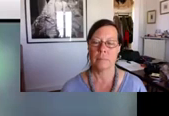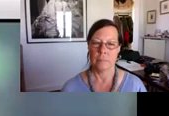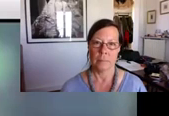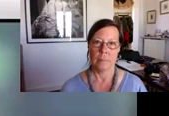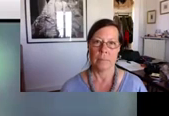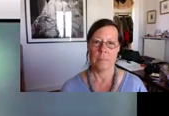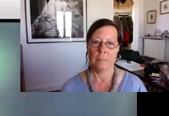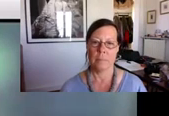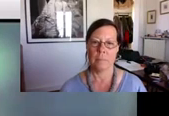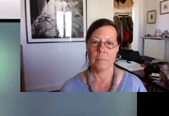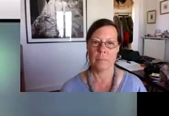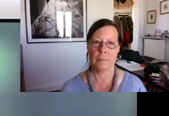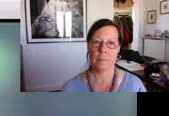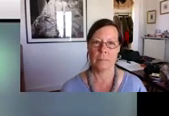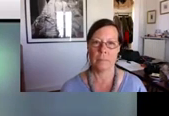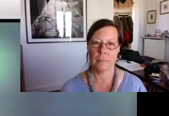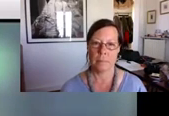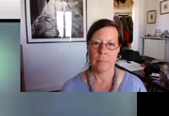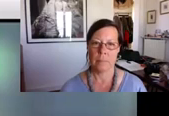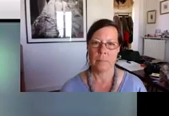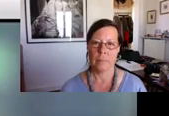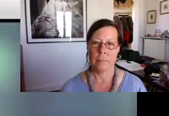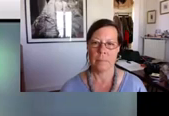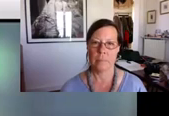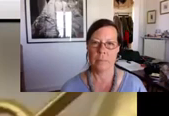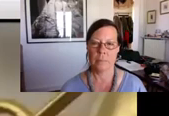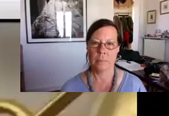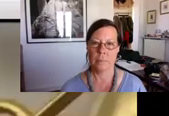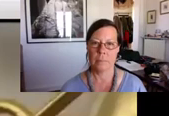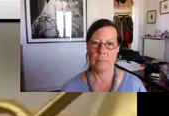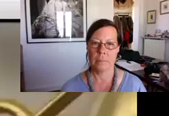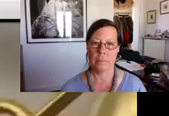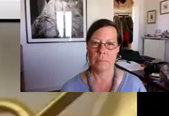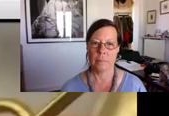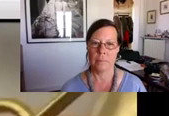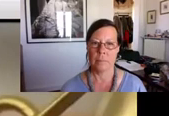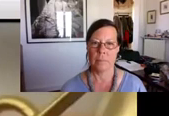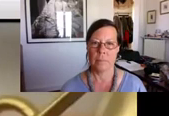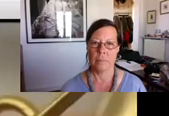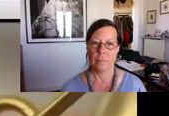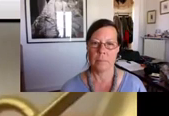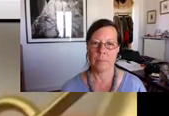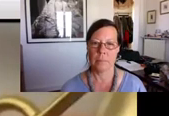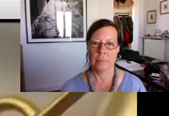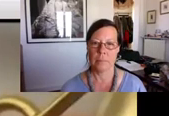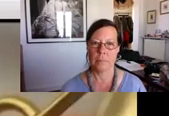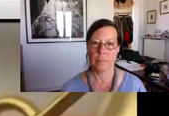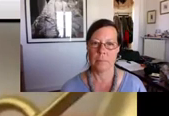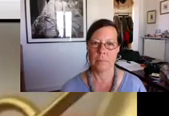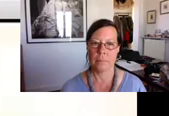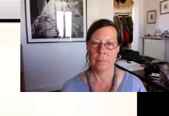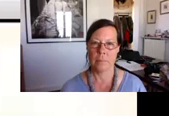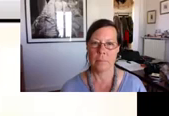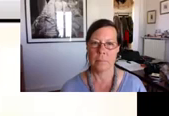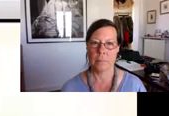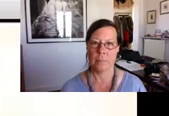NewsHour, now alerts users when they interact with false coronavirus content. On another popular platform, Reddit, users